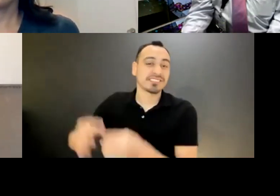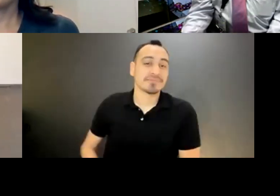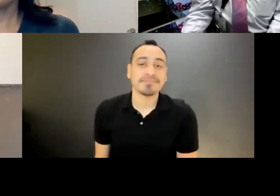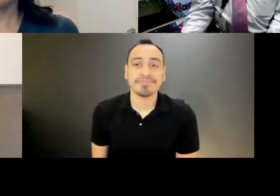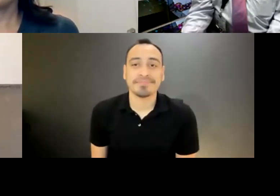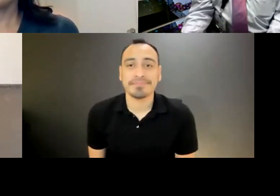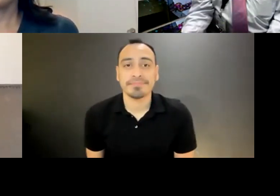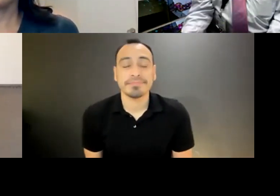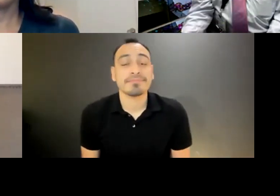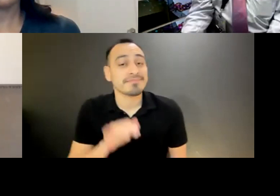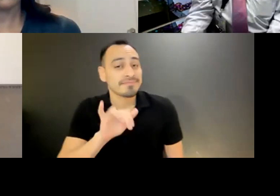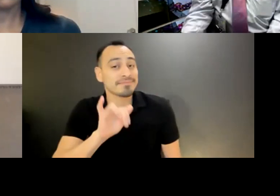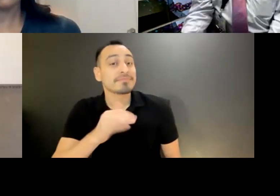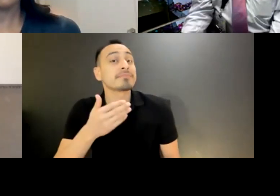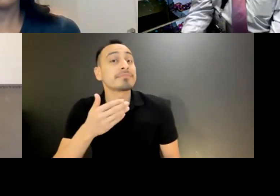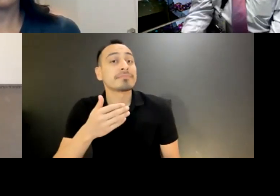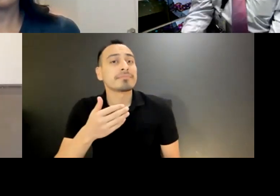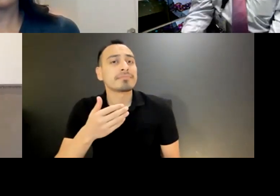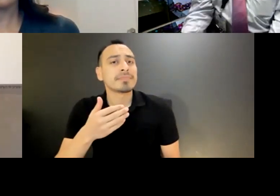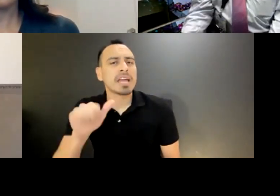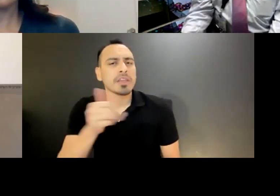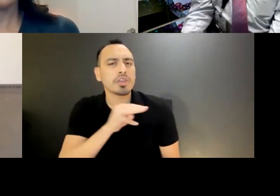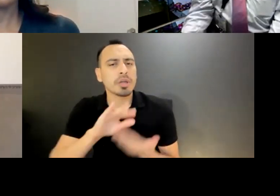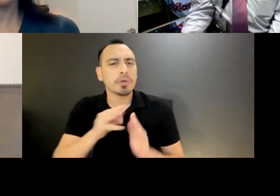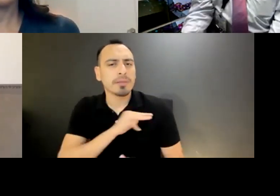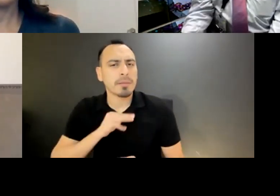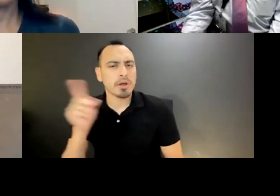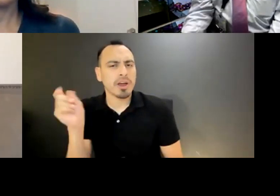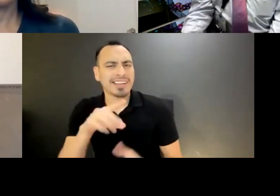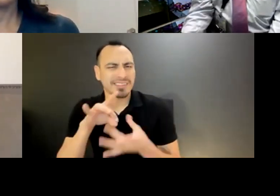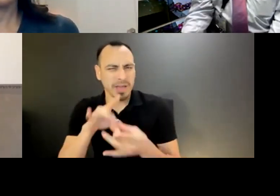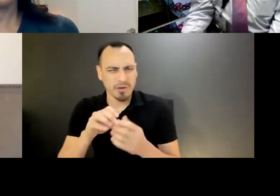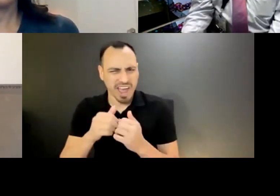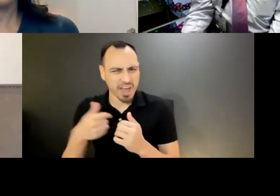Another community member asked, how can we expect the vaccination campaign